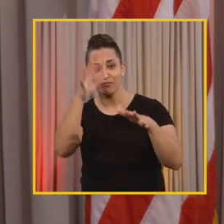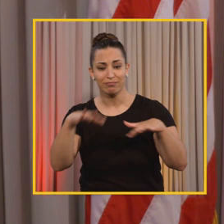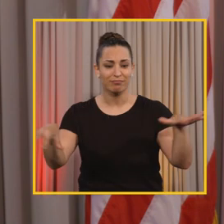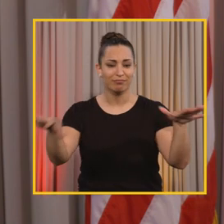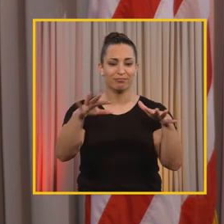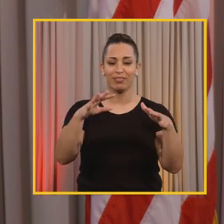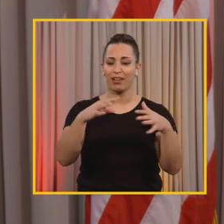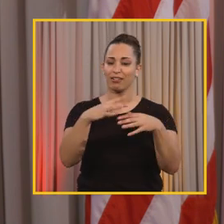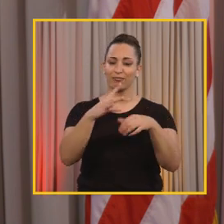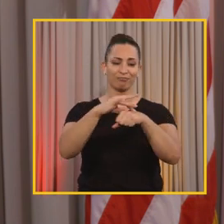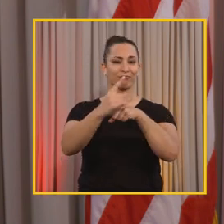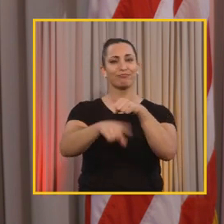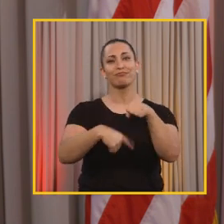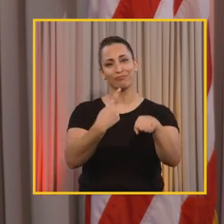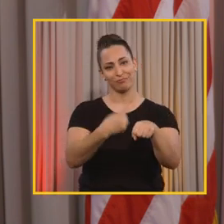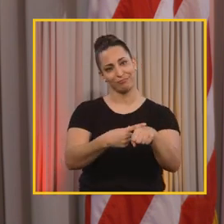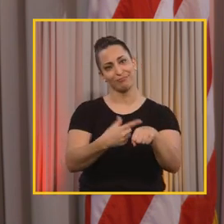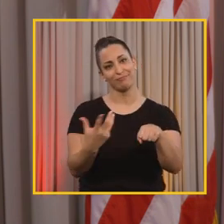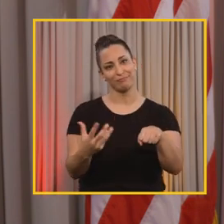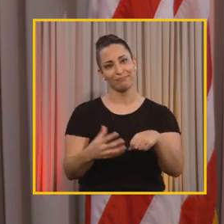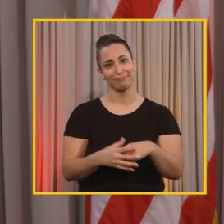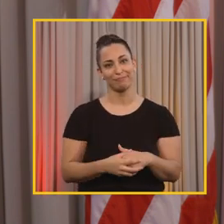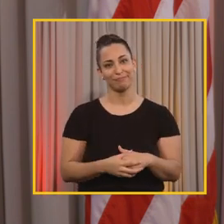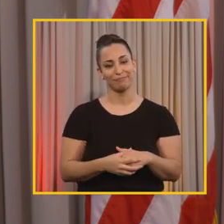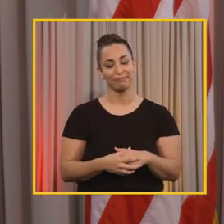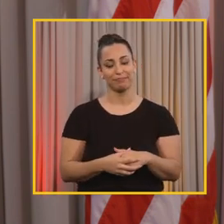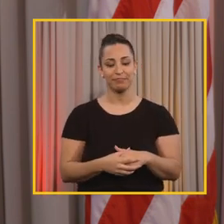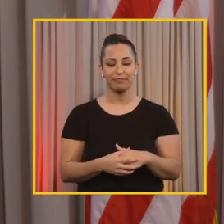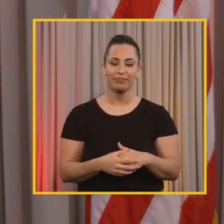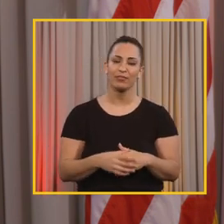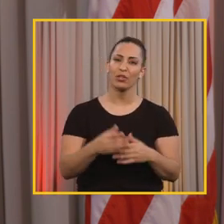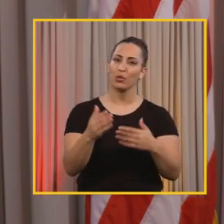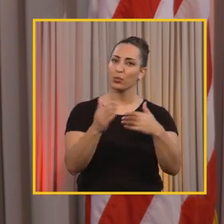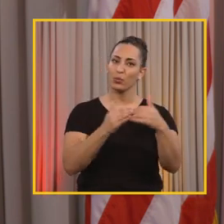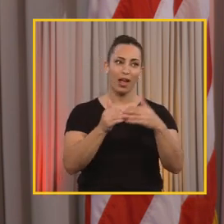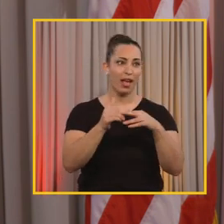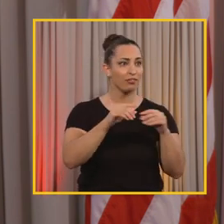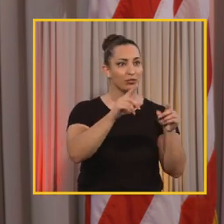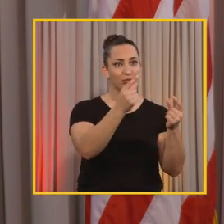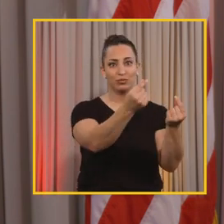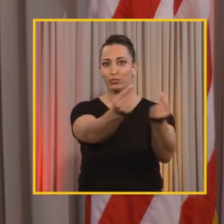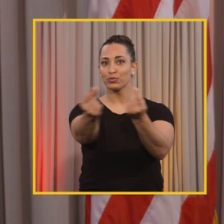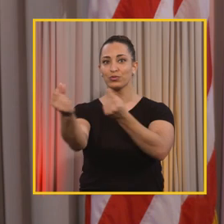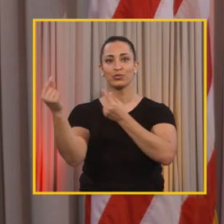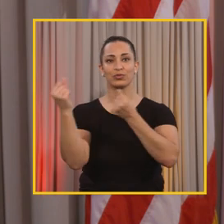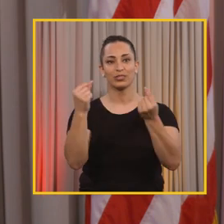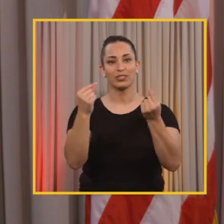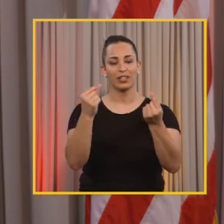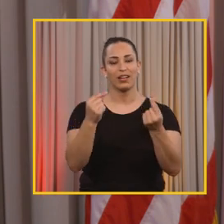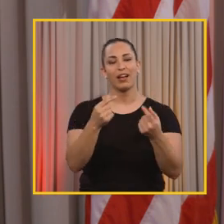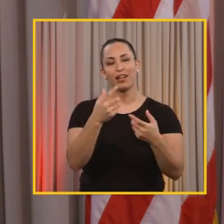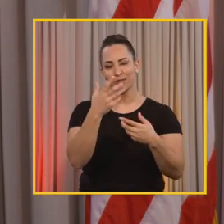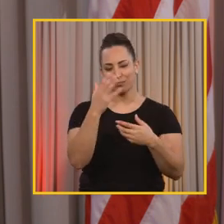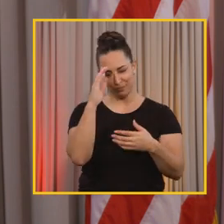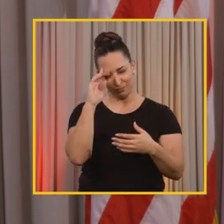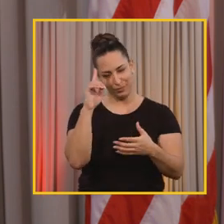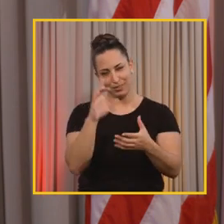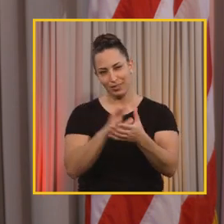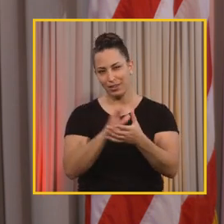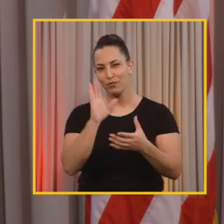and global level. Wherever life takes you, I trust you will never forget your